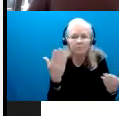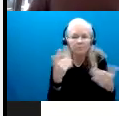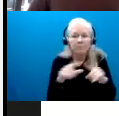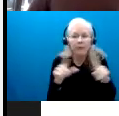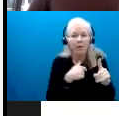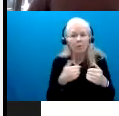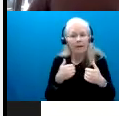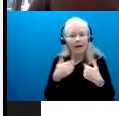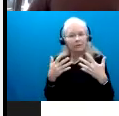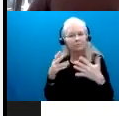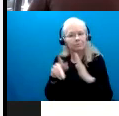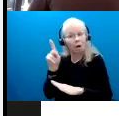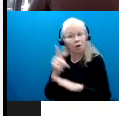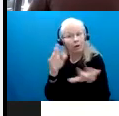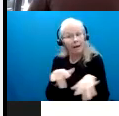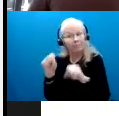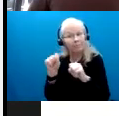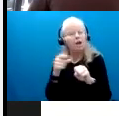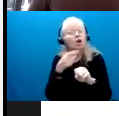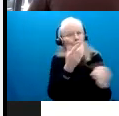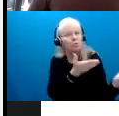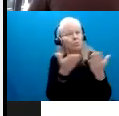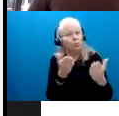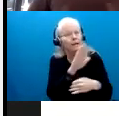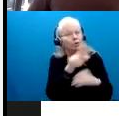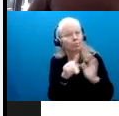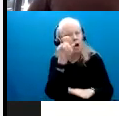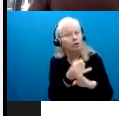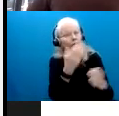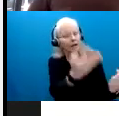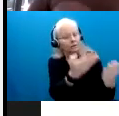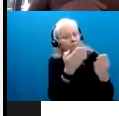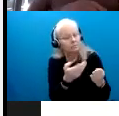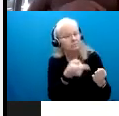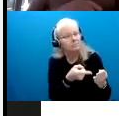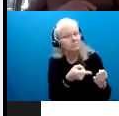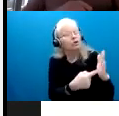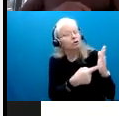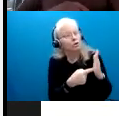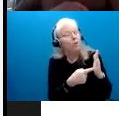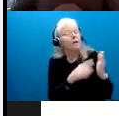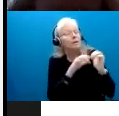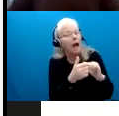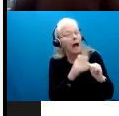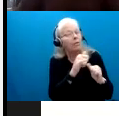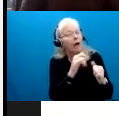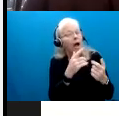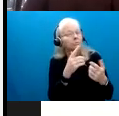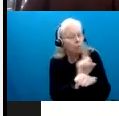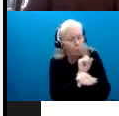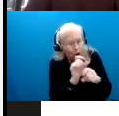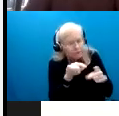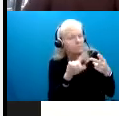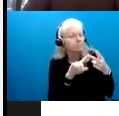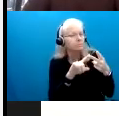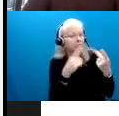us, demonstrate to us how it's different than what we already have, how it works and why it works, and we'll consider it. And so we're